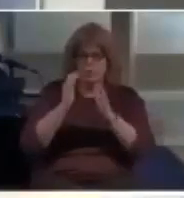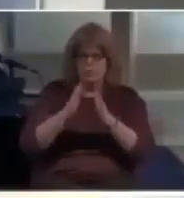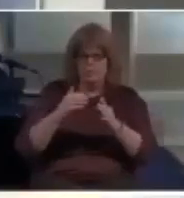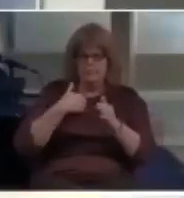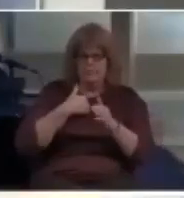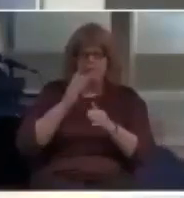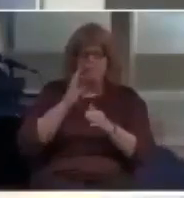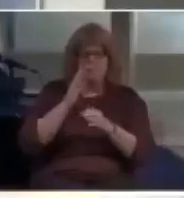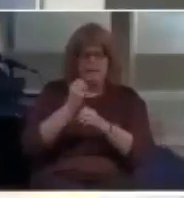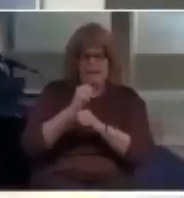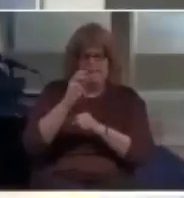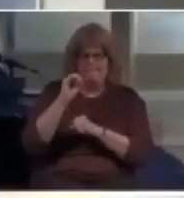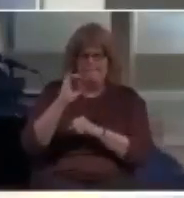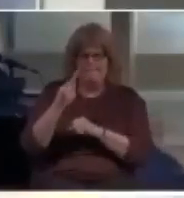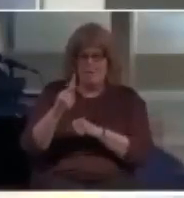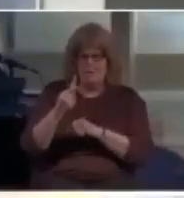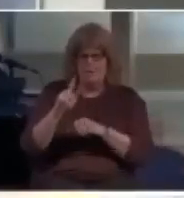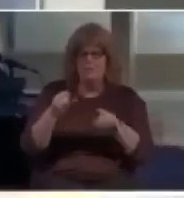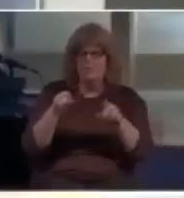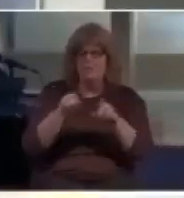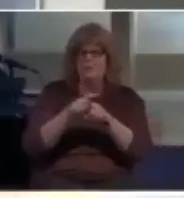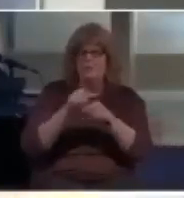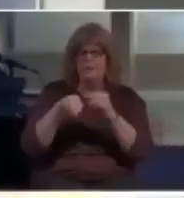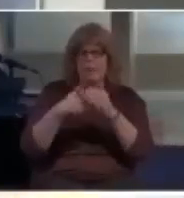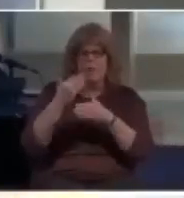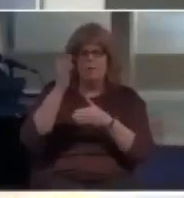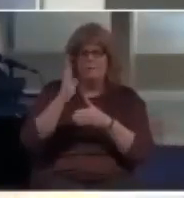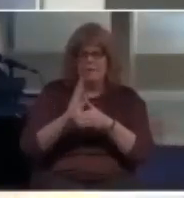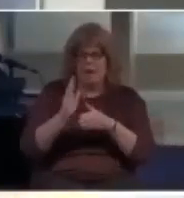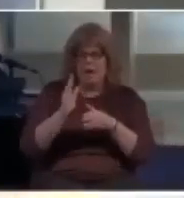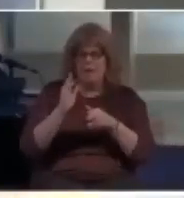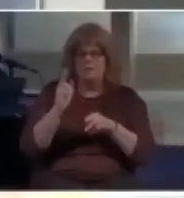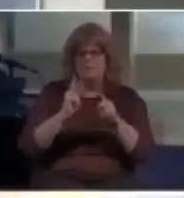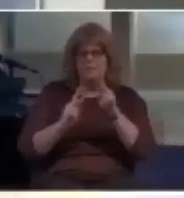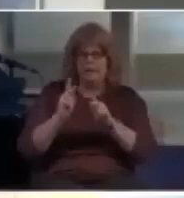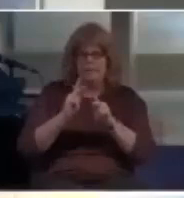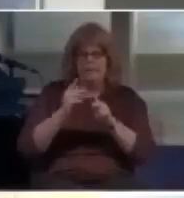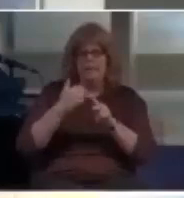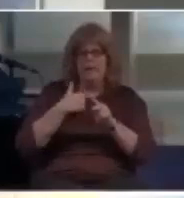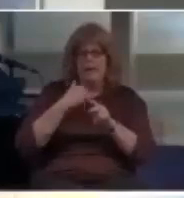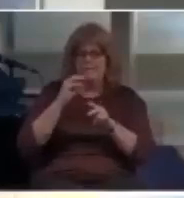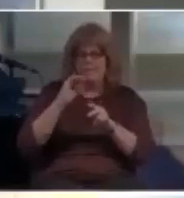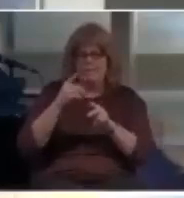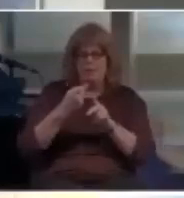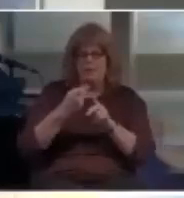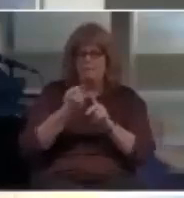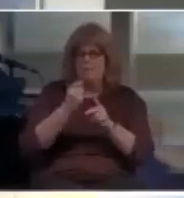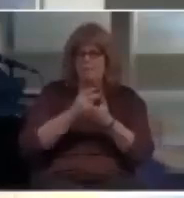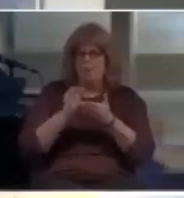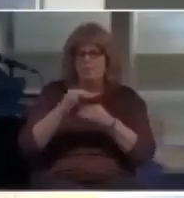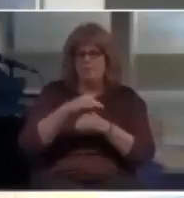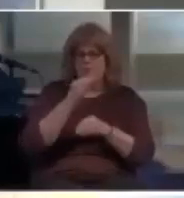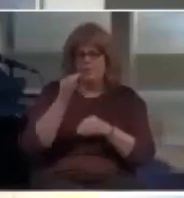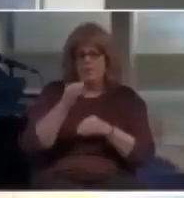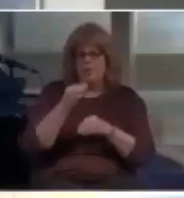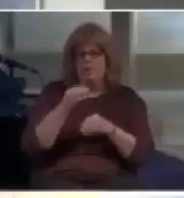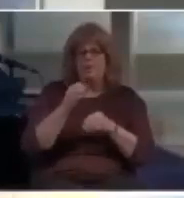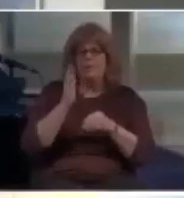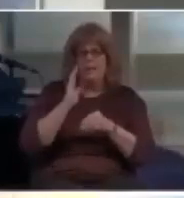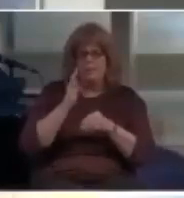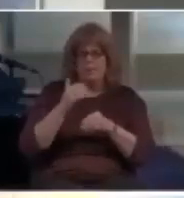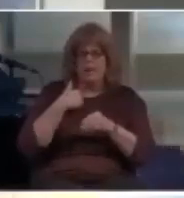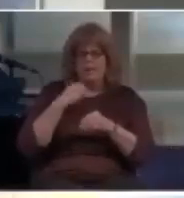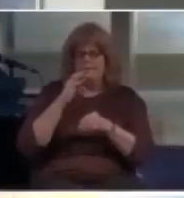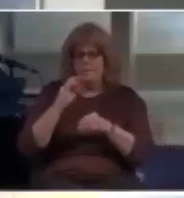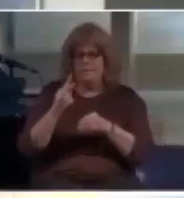beast to receive a mark. The same way all of God's people are marked by the Holy Spirit, so too there's going to be a